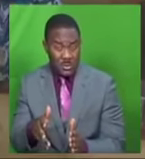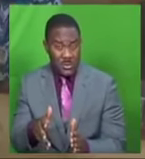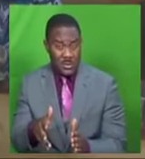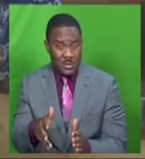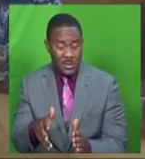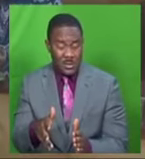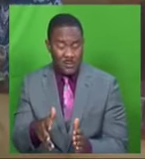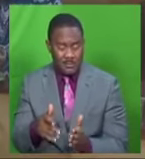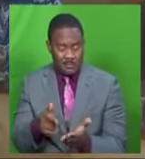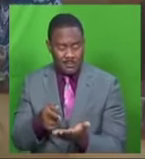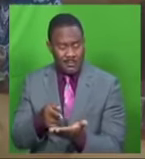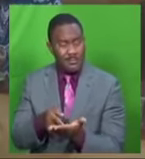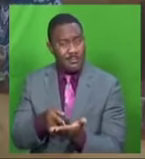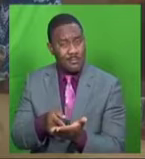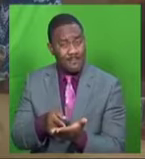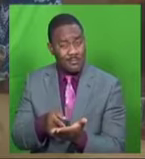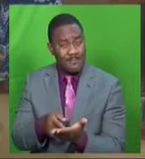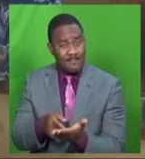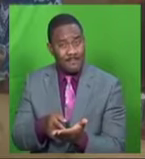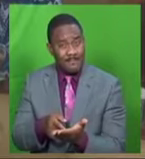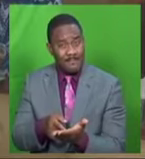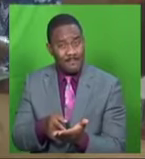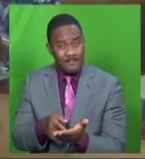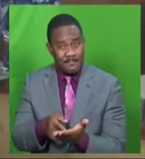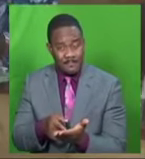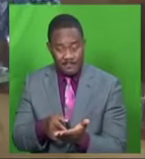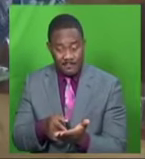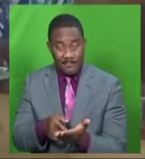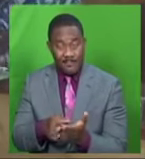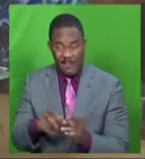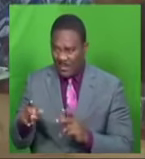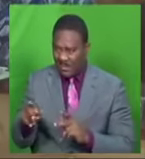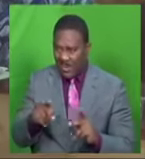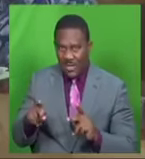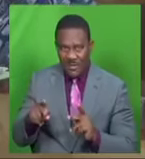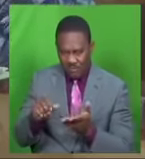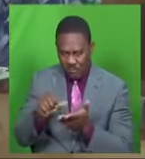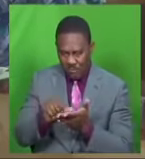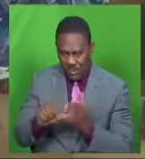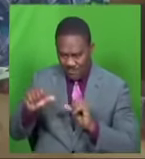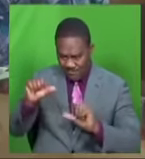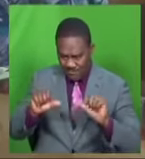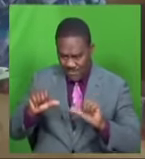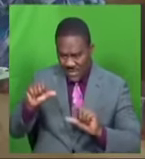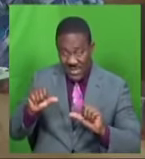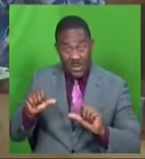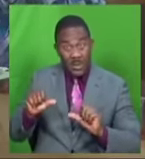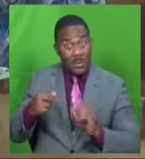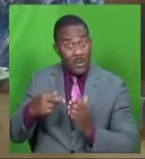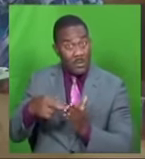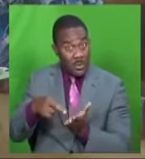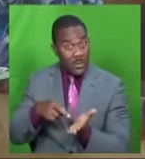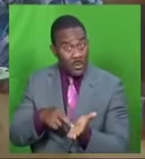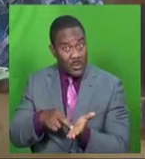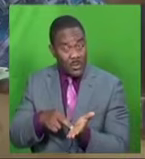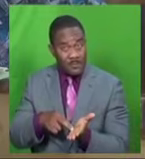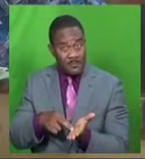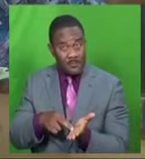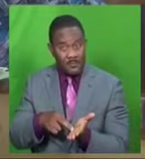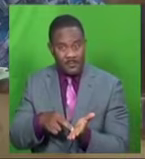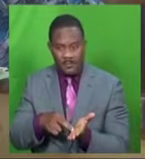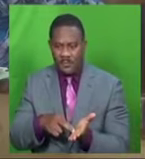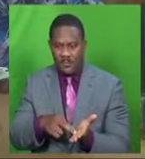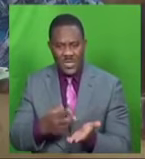that was submitted to this Honorable House, performance audit report of the Auditor General on the provision of